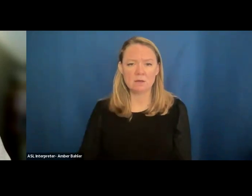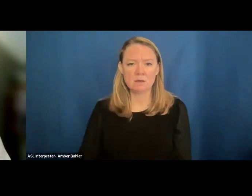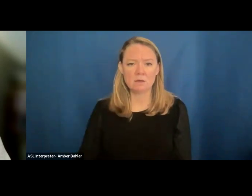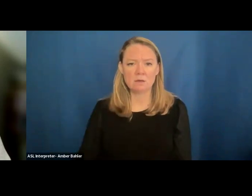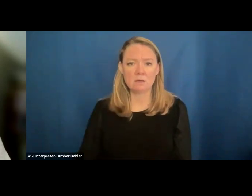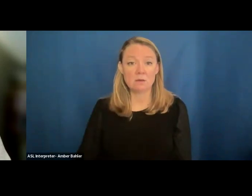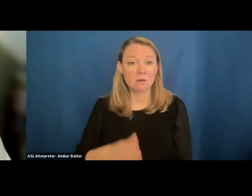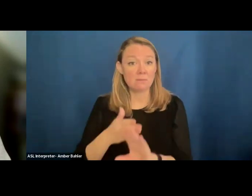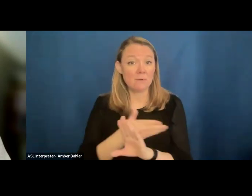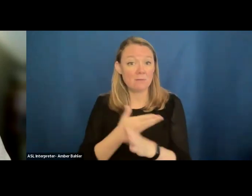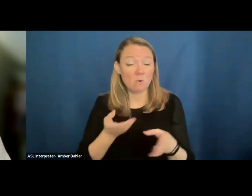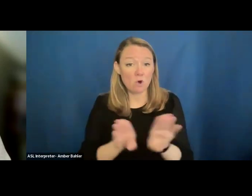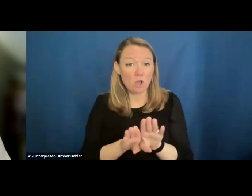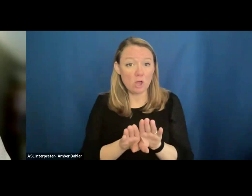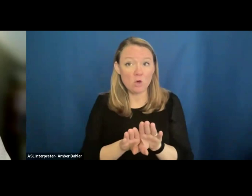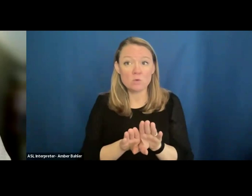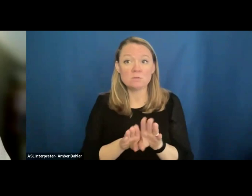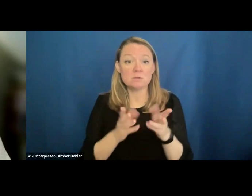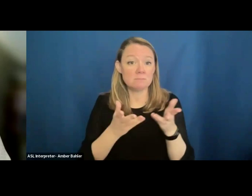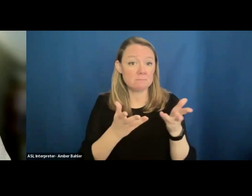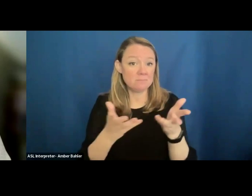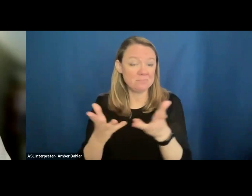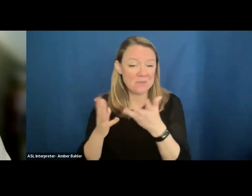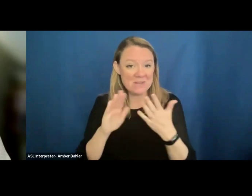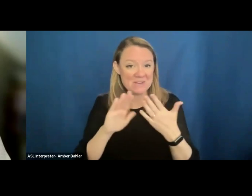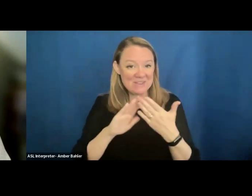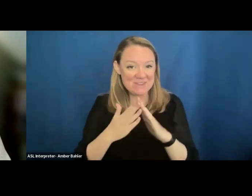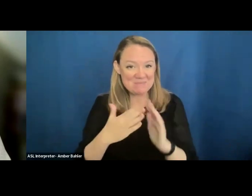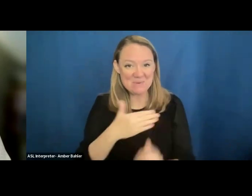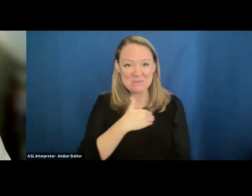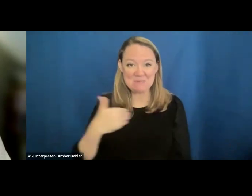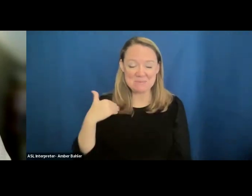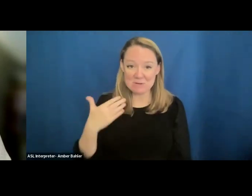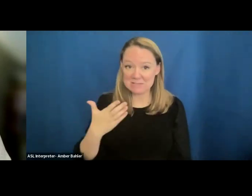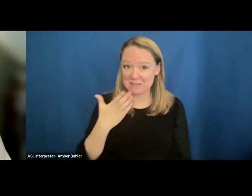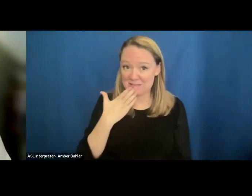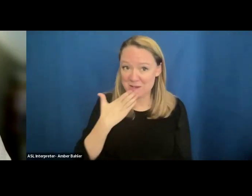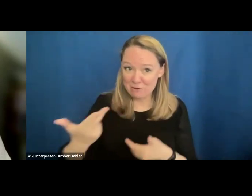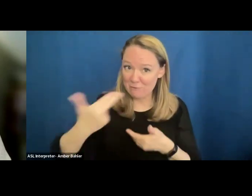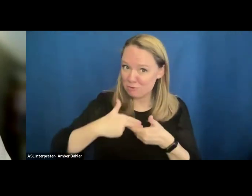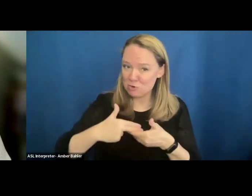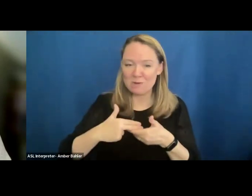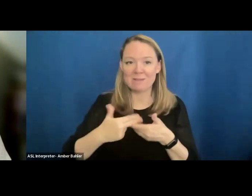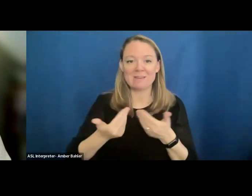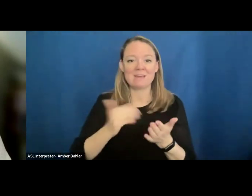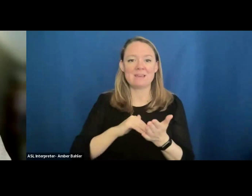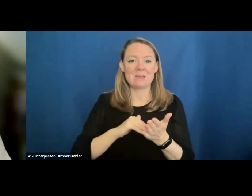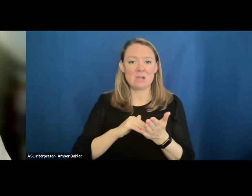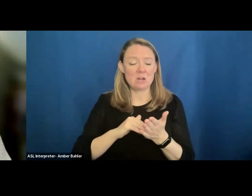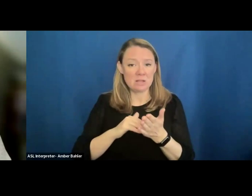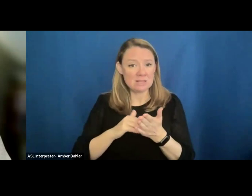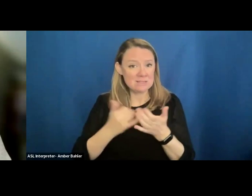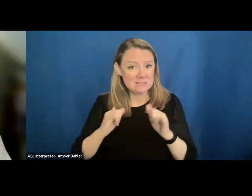Well, before we close out then, community members, thank you as ever for being here. If we still have a few minutes left,